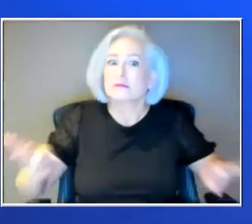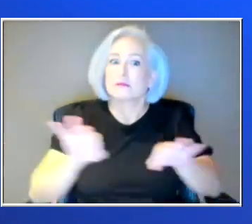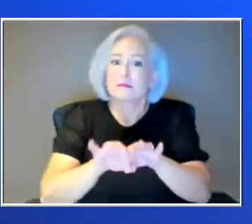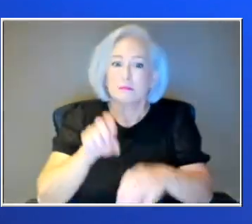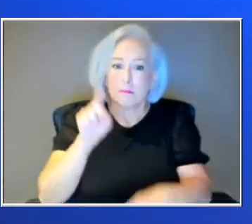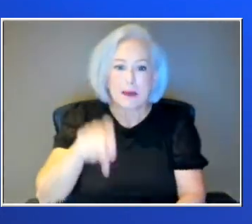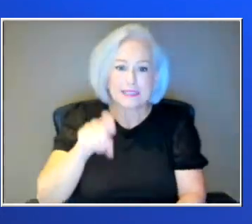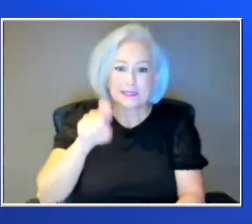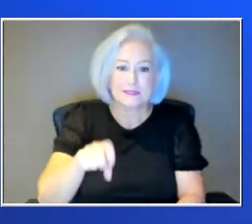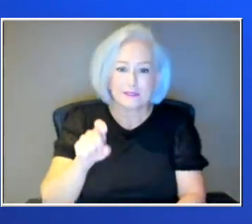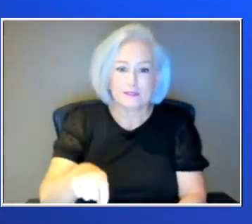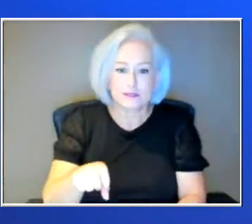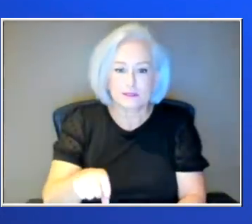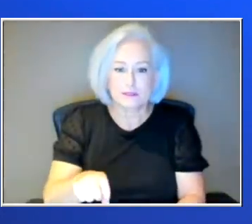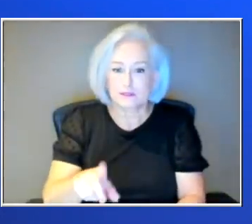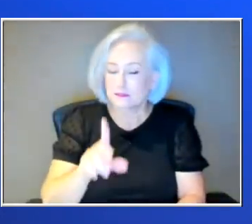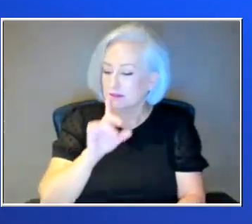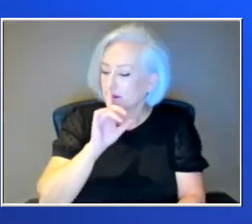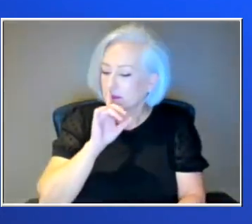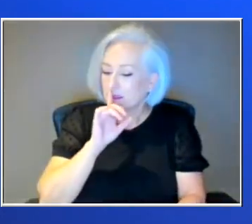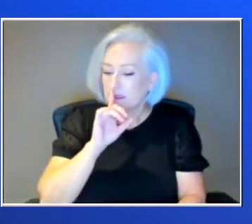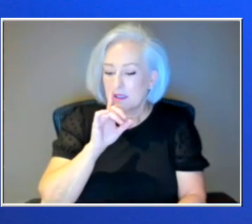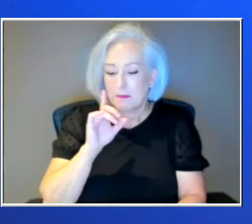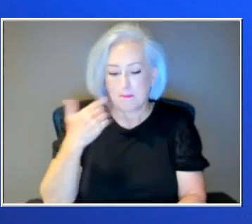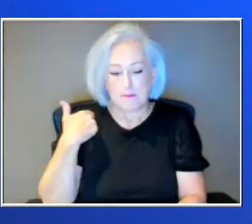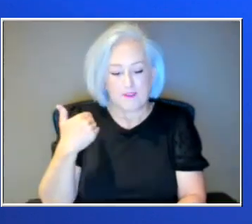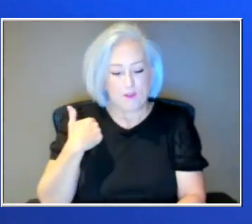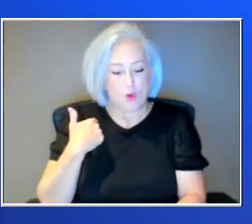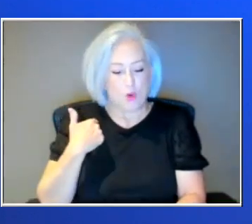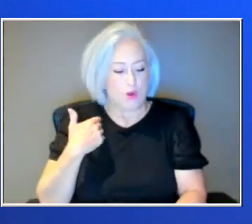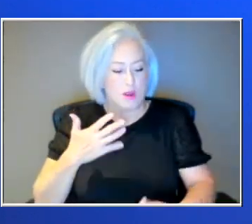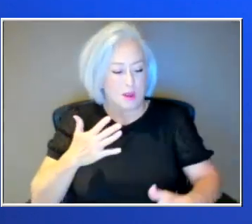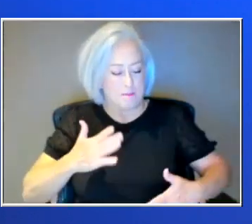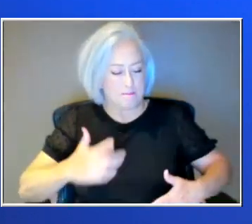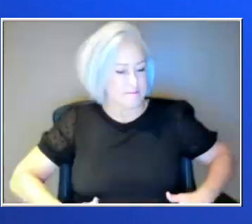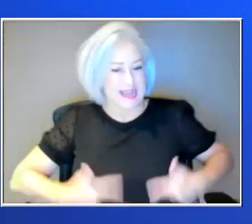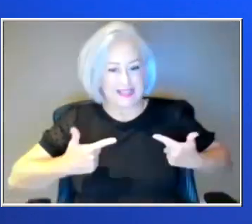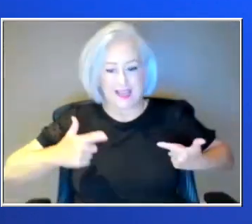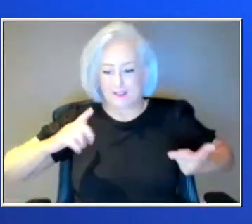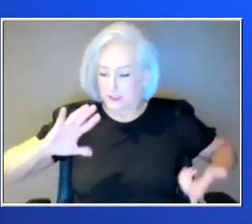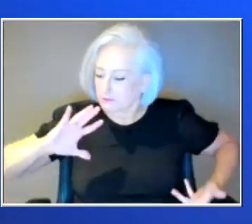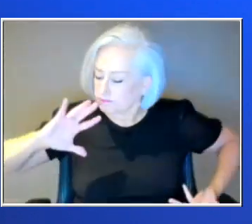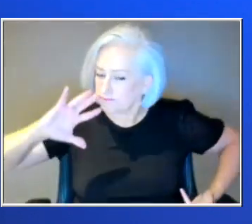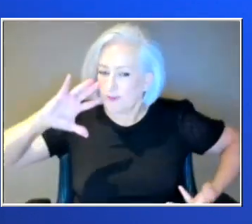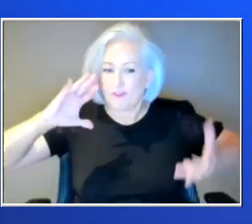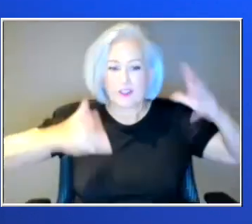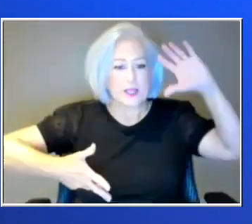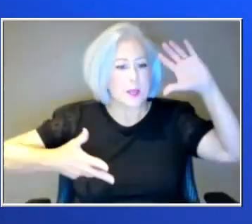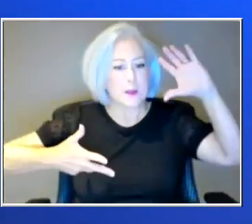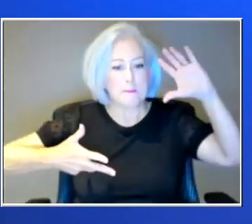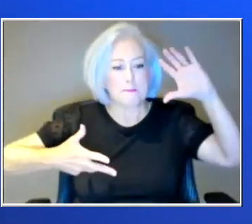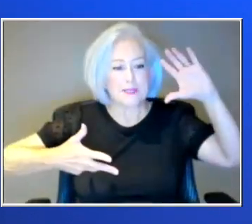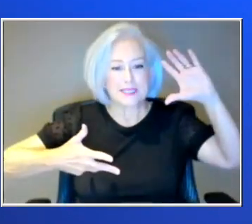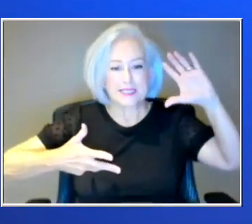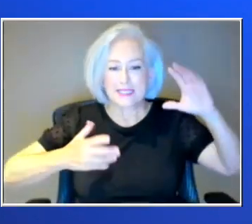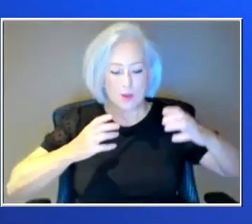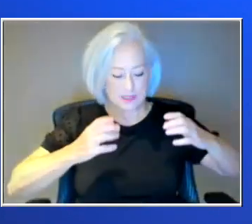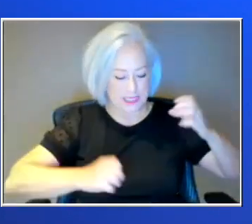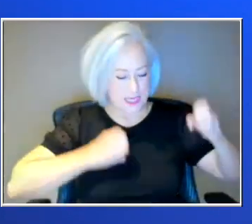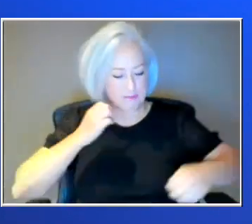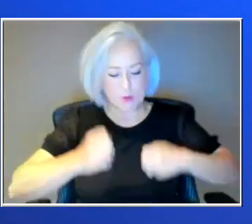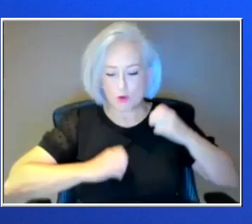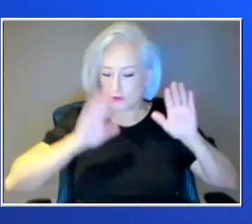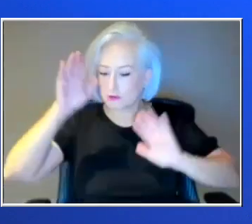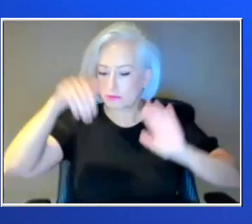because it just, like I said, flipped my whole life upside down. And I was just an emotional roller coaster. And